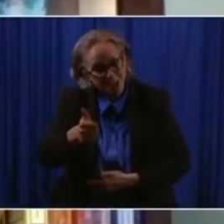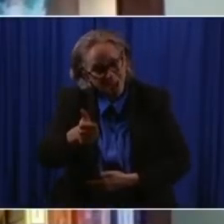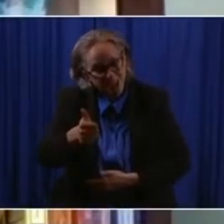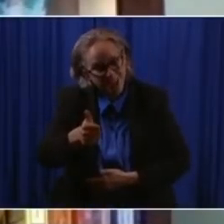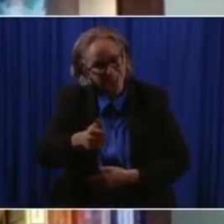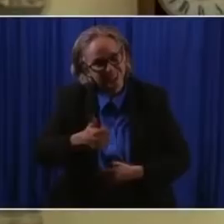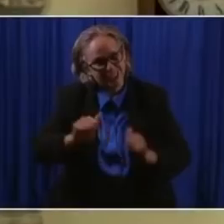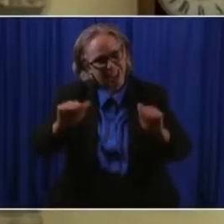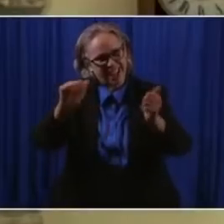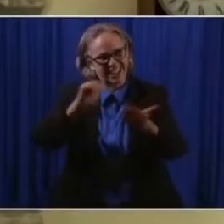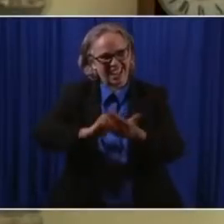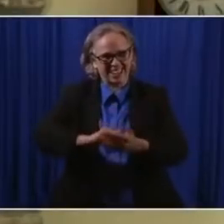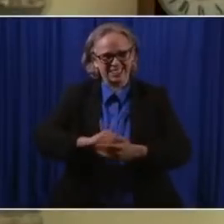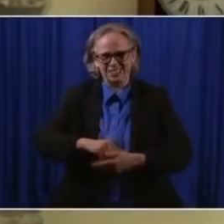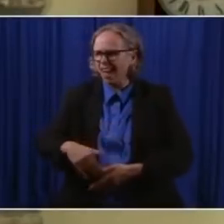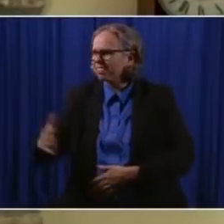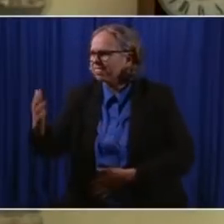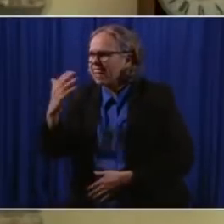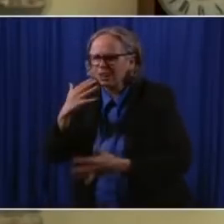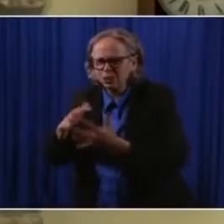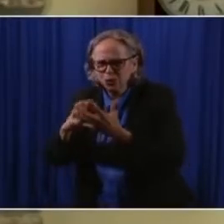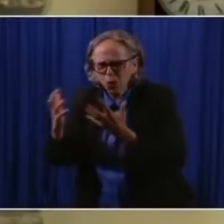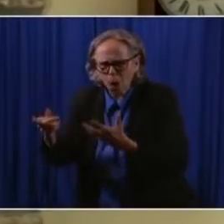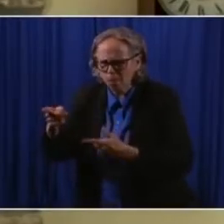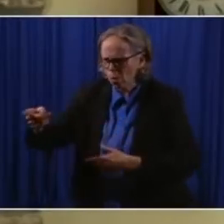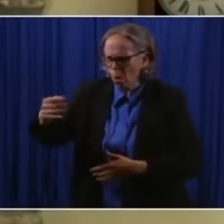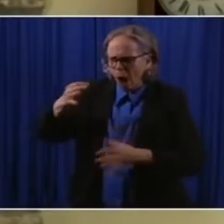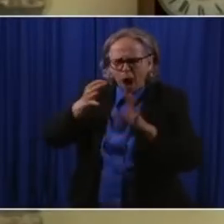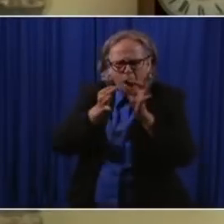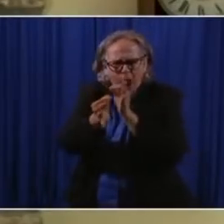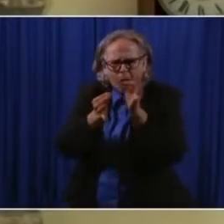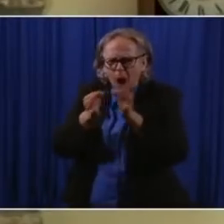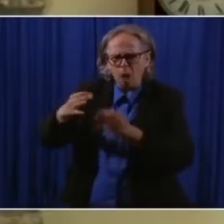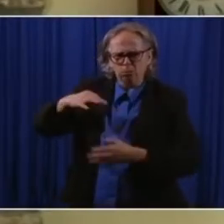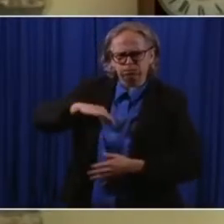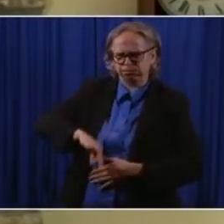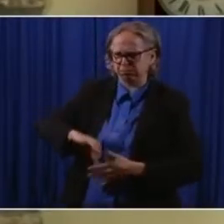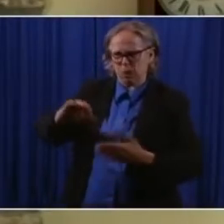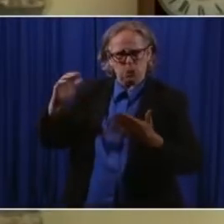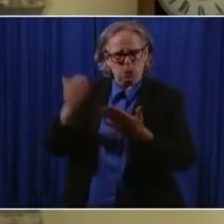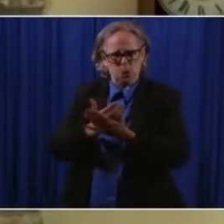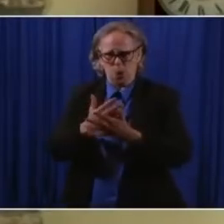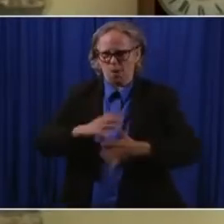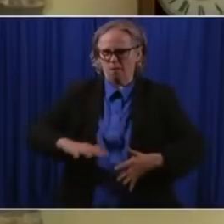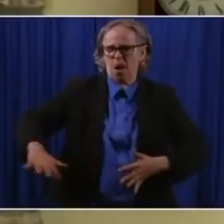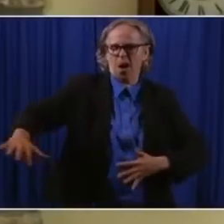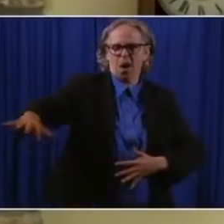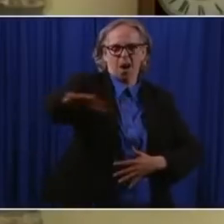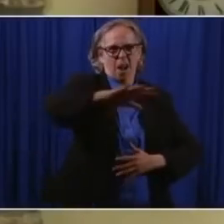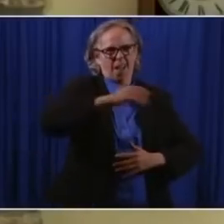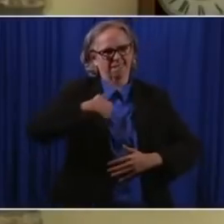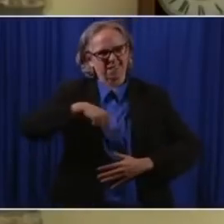That's been very helpful. This is a new time for all of us, and I'm sure there's,